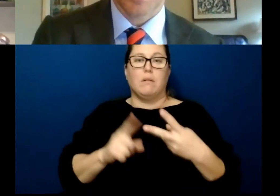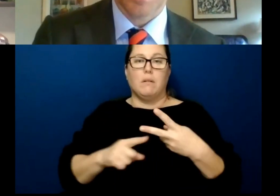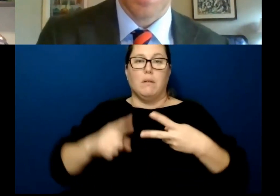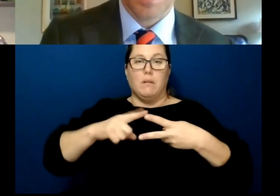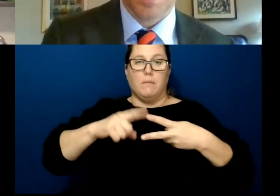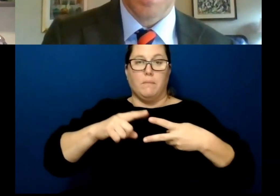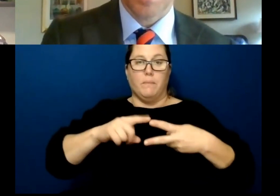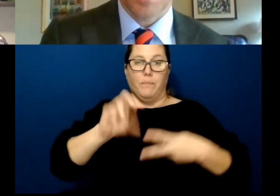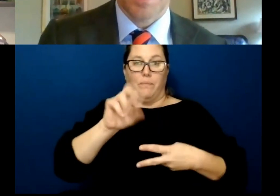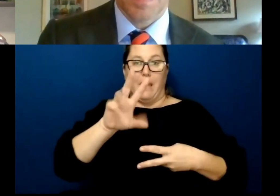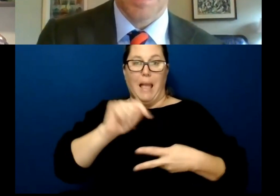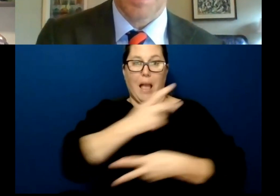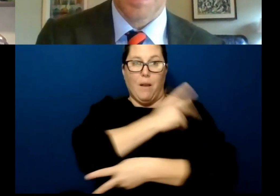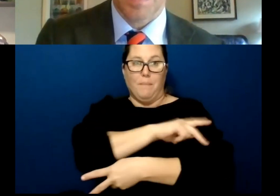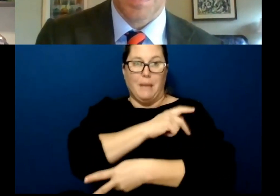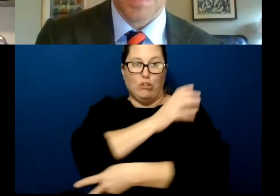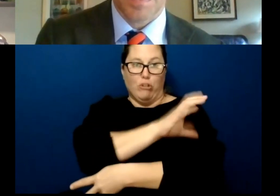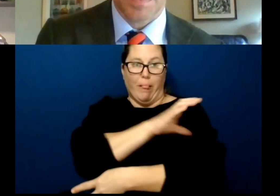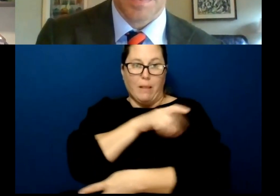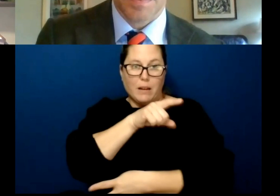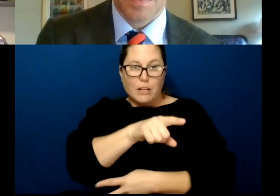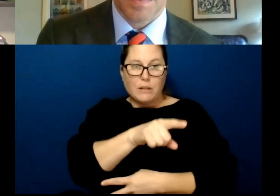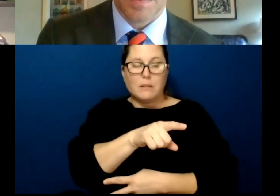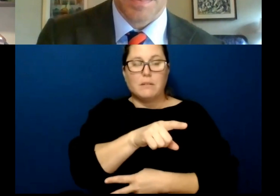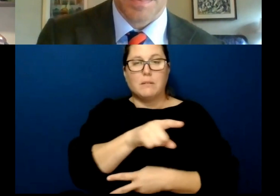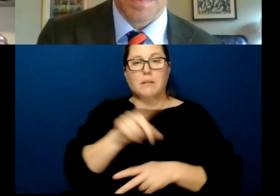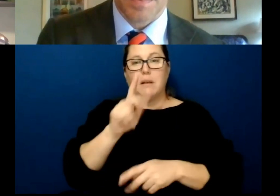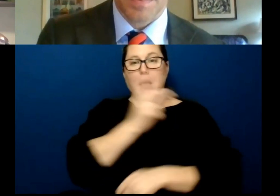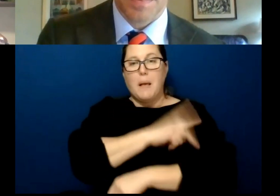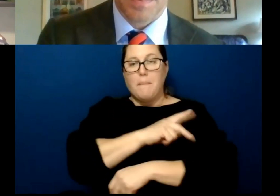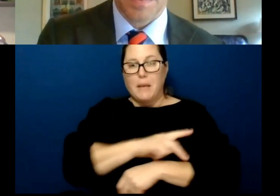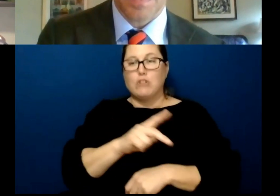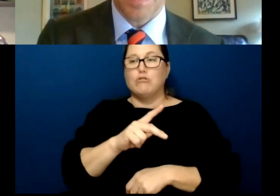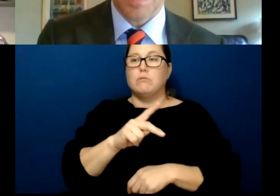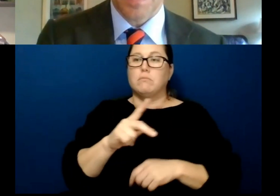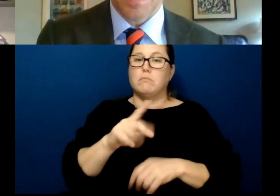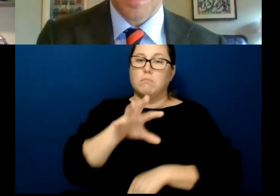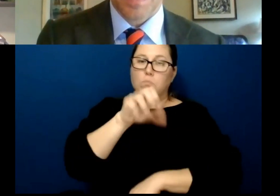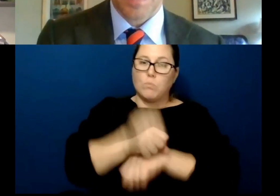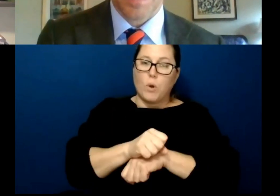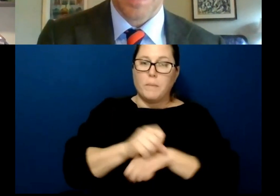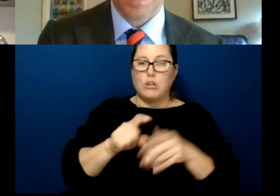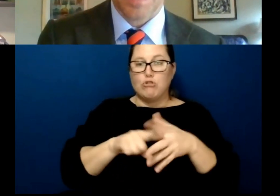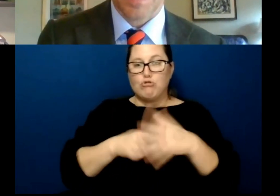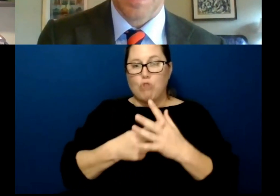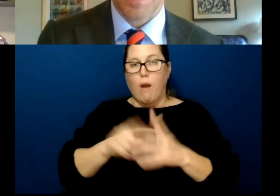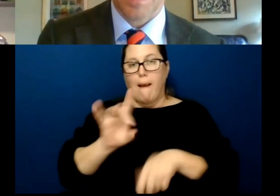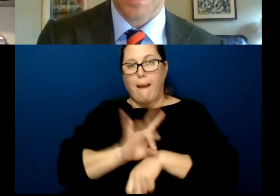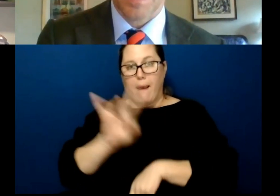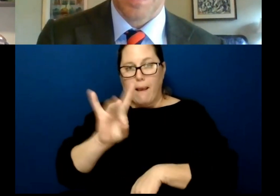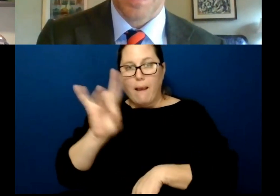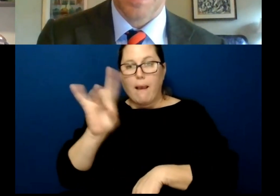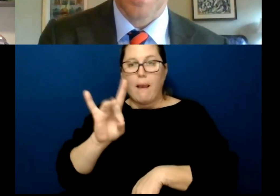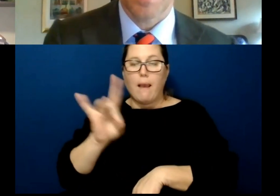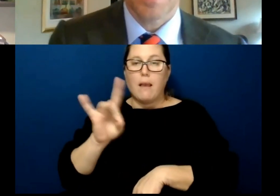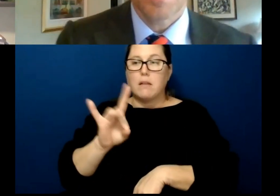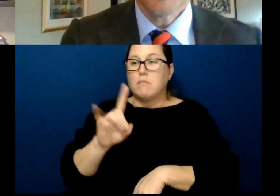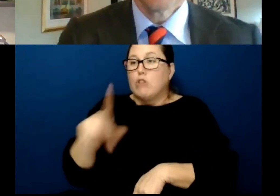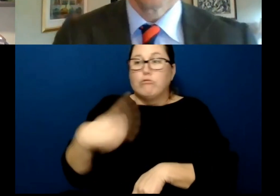my outpatient clinic, I start seeing patients around 8 o'clock, and I am just seeing outpatients throughout the